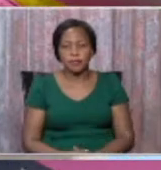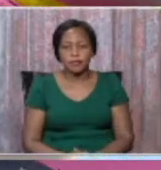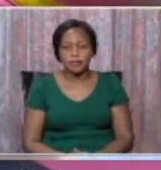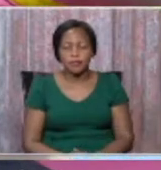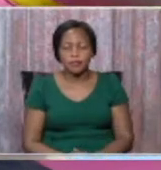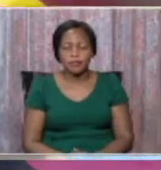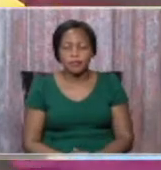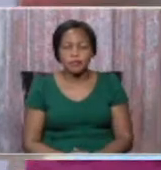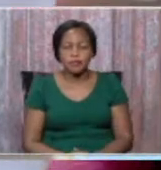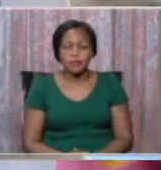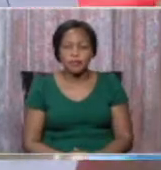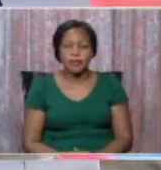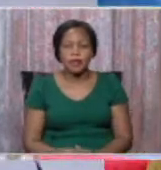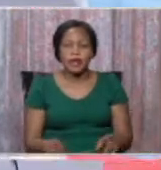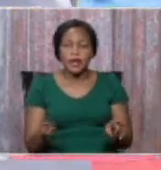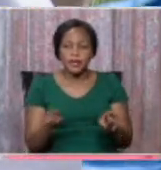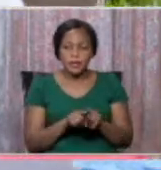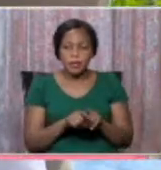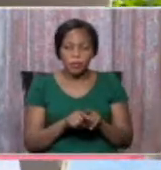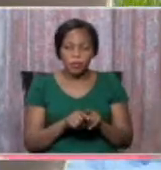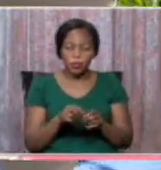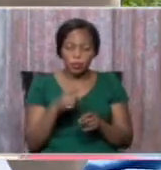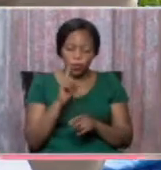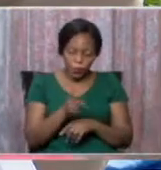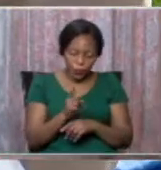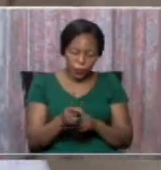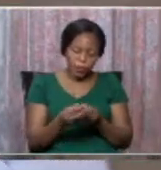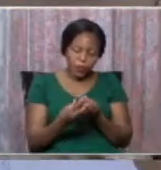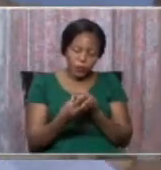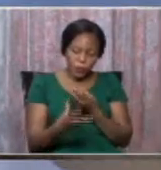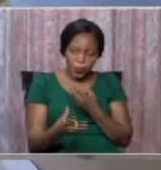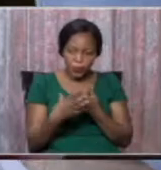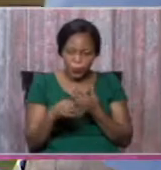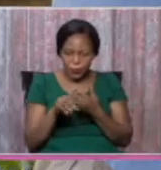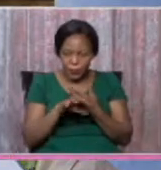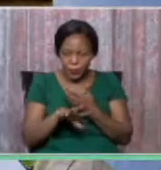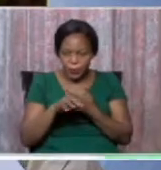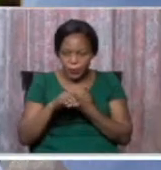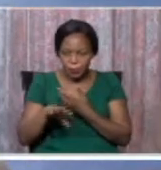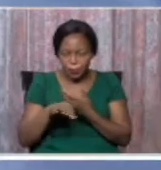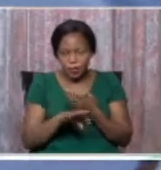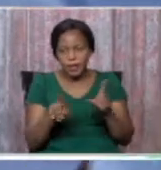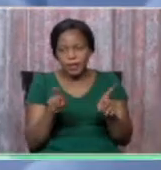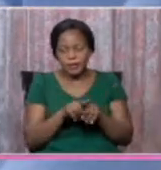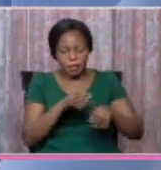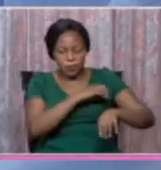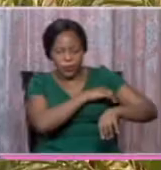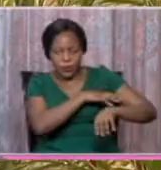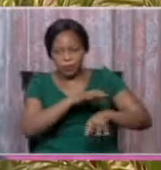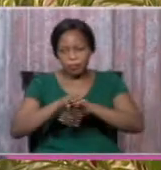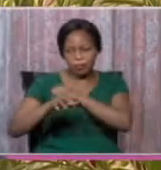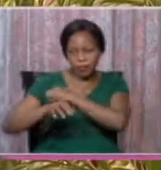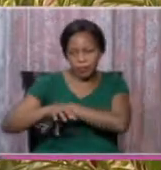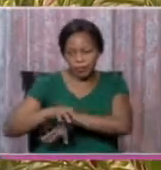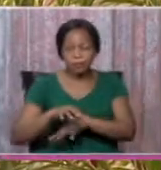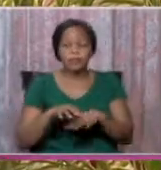these adrenal glands, I think they are the ones boys call opax. They call them pax around here. They are the ones we have tried